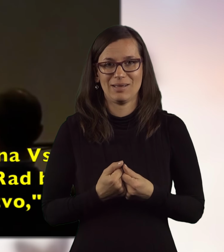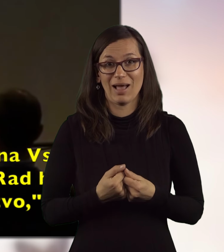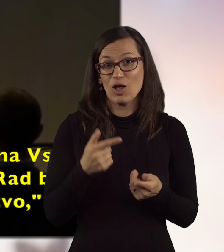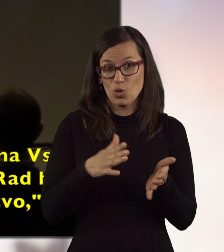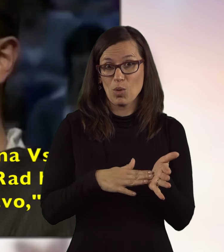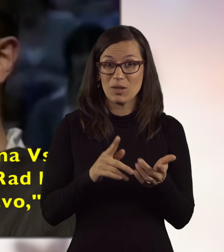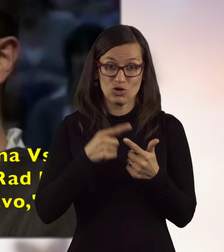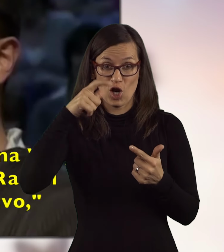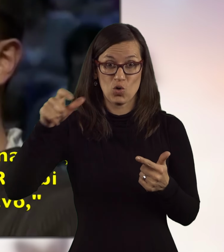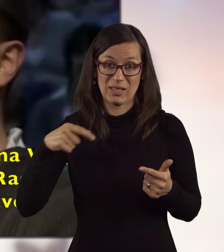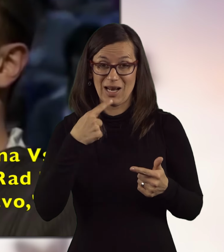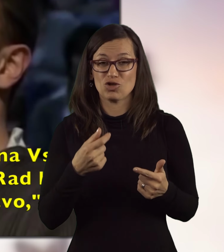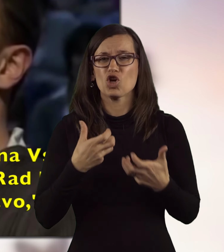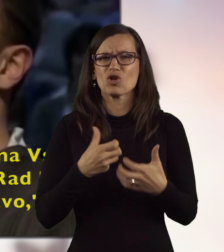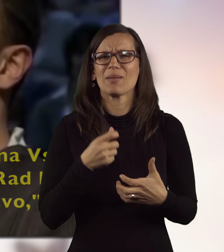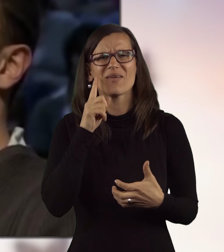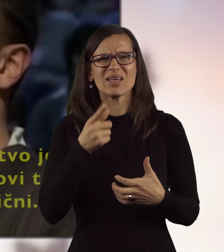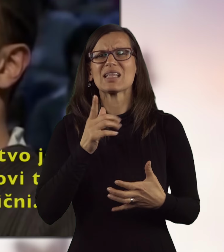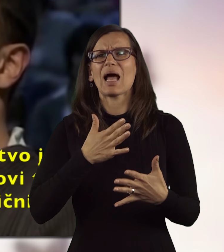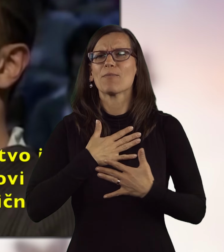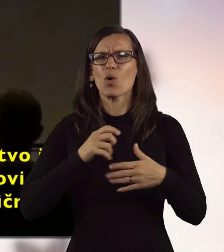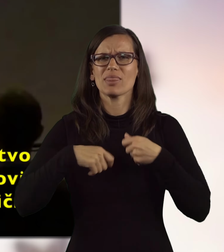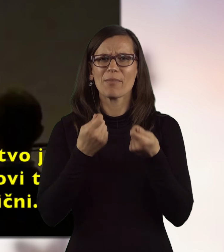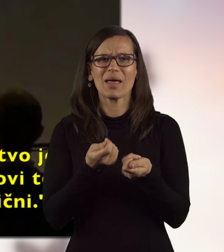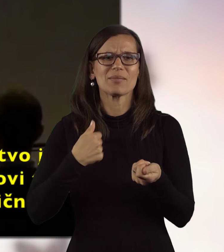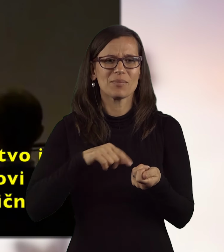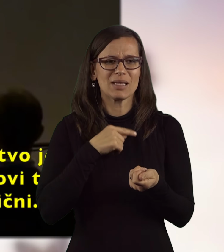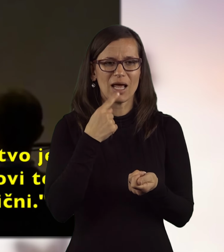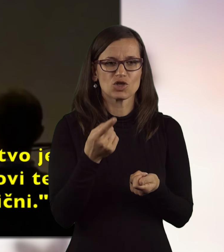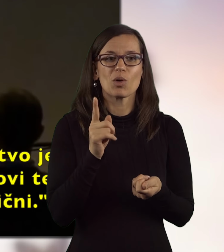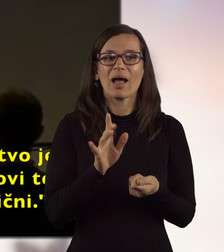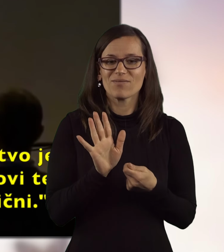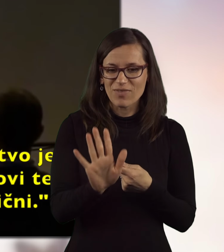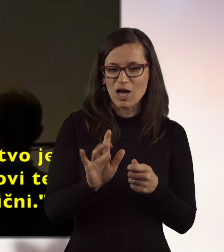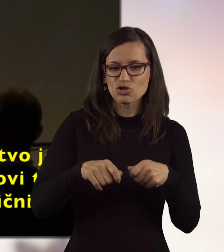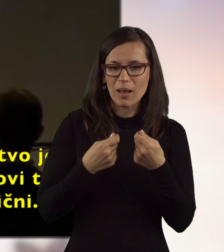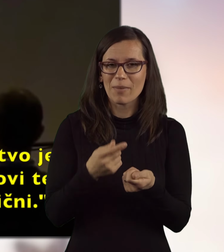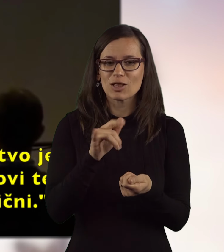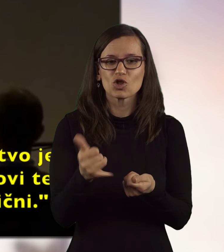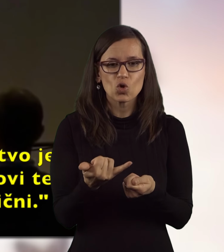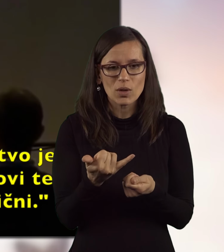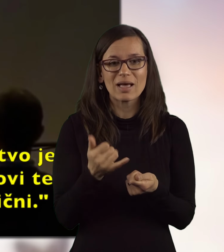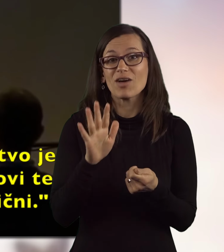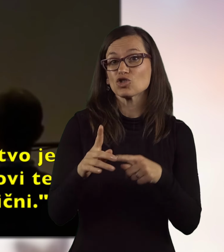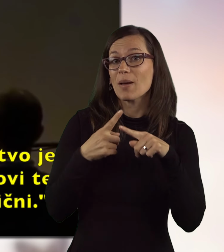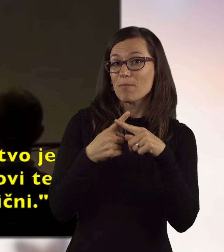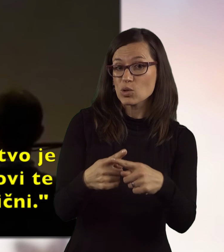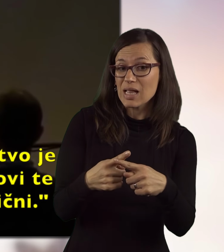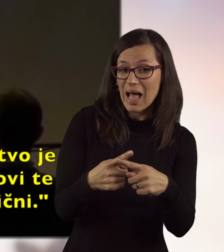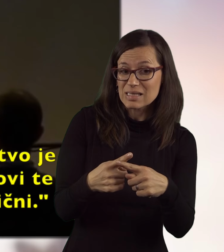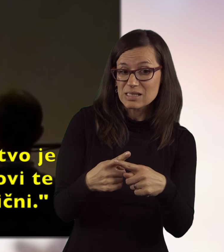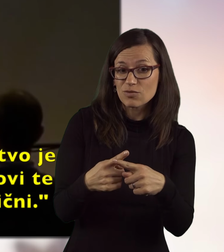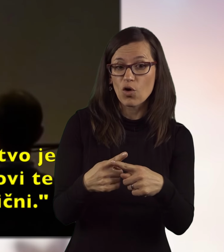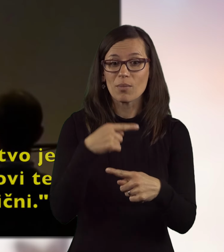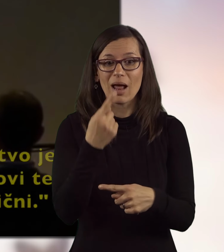when people say, I want to know what my purpose is, we say, well, what your purpose is alignment, and the results will be